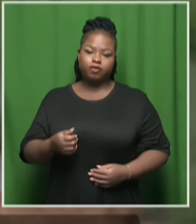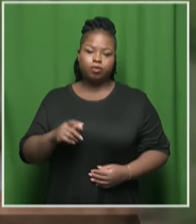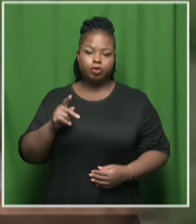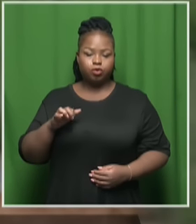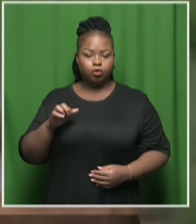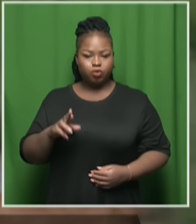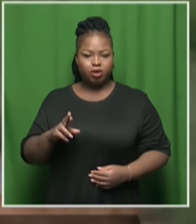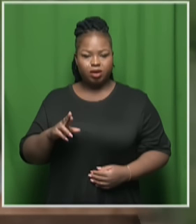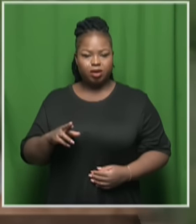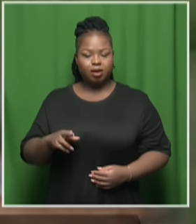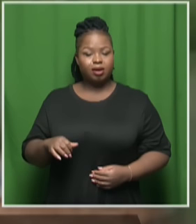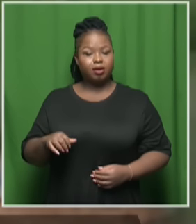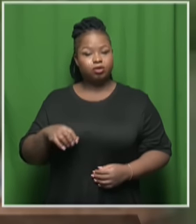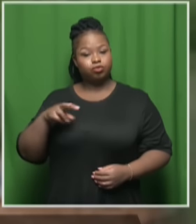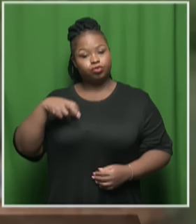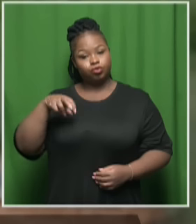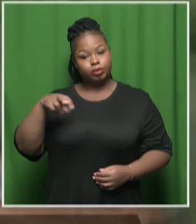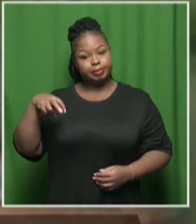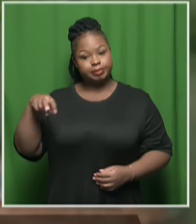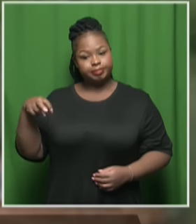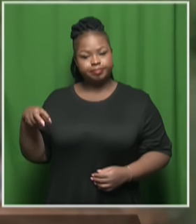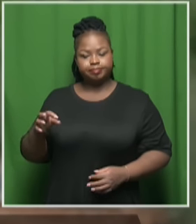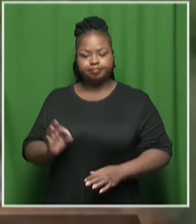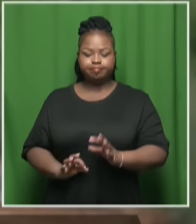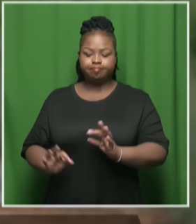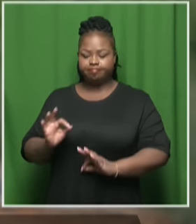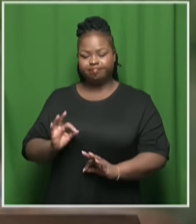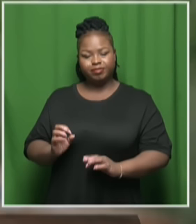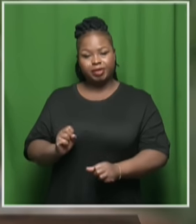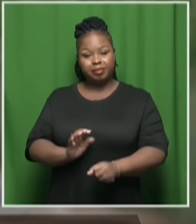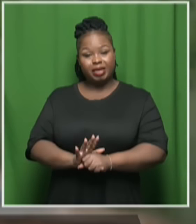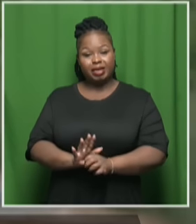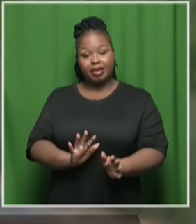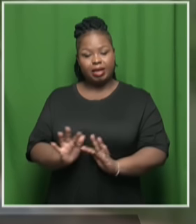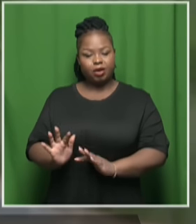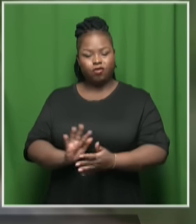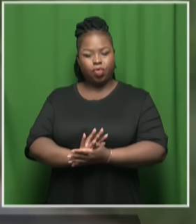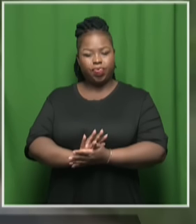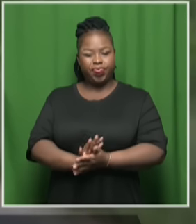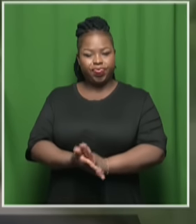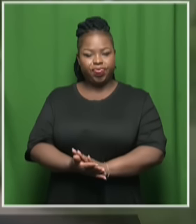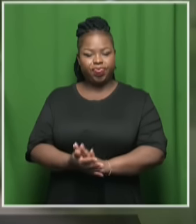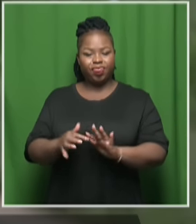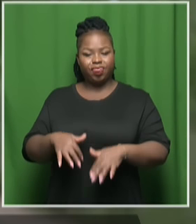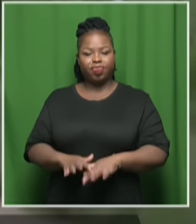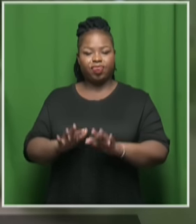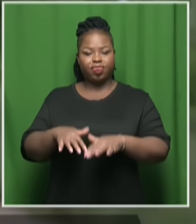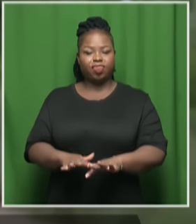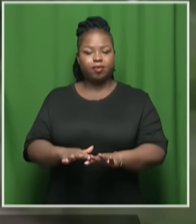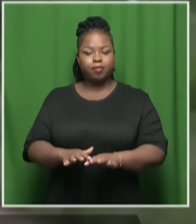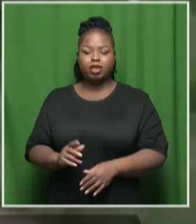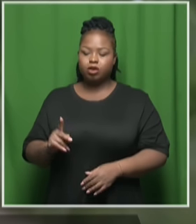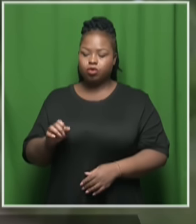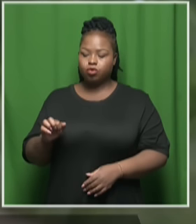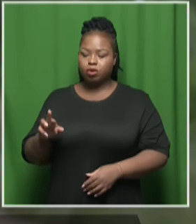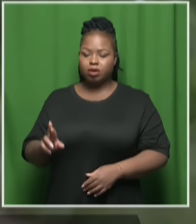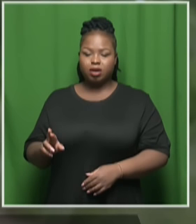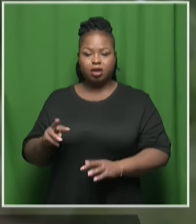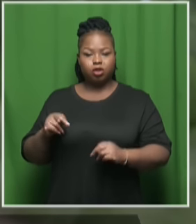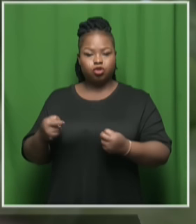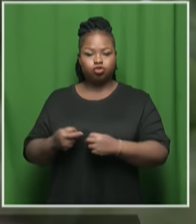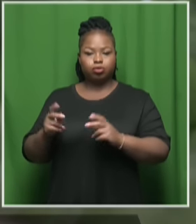Lowveld Tourism. Of course, just telling us about, how the floods impact not only the Kruger National